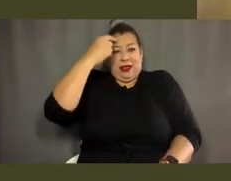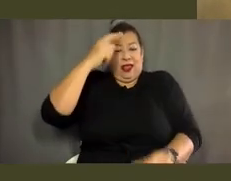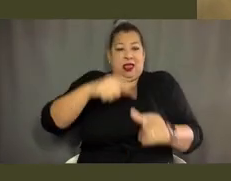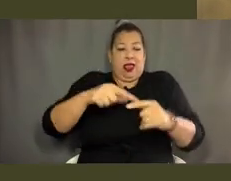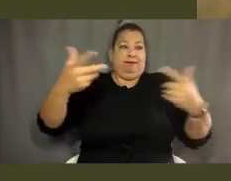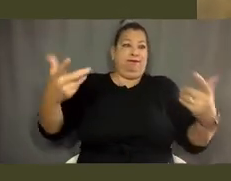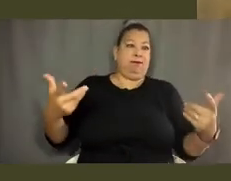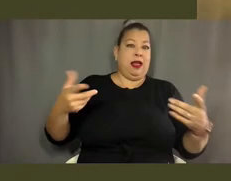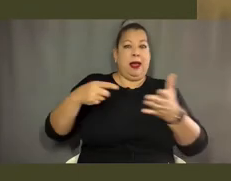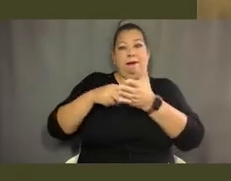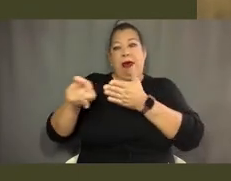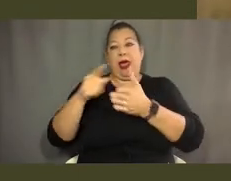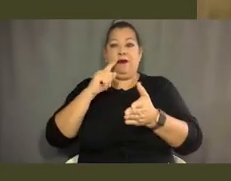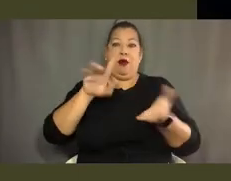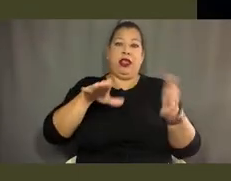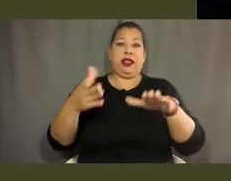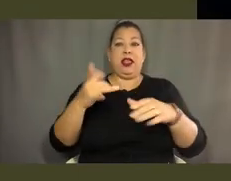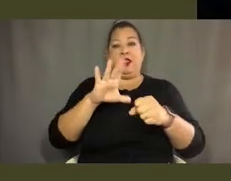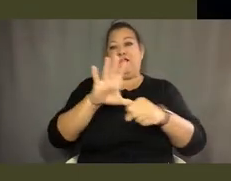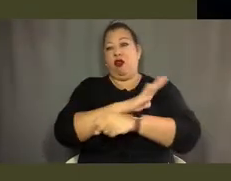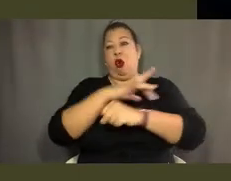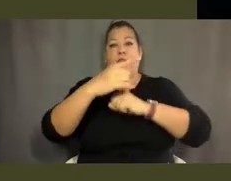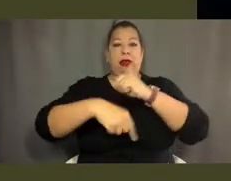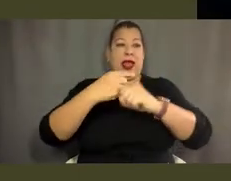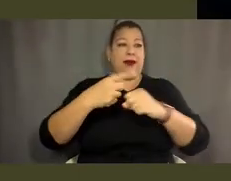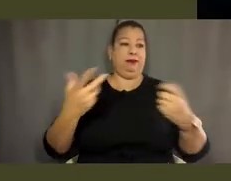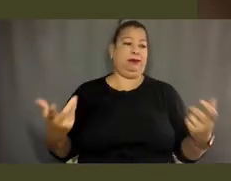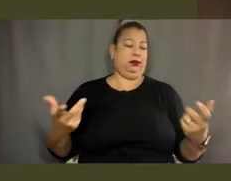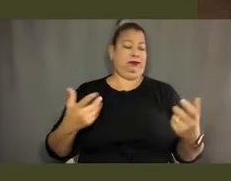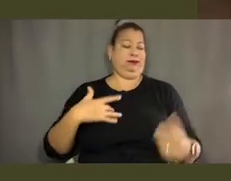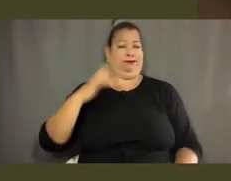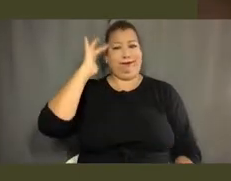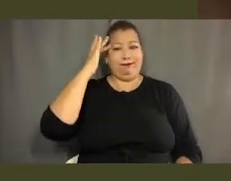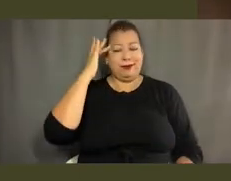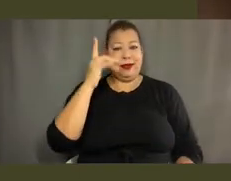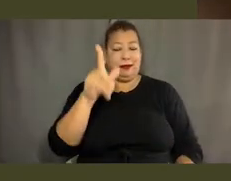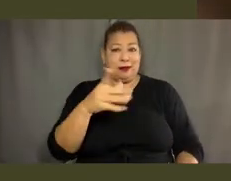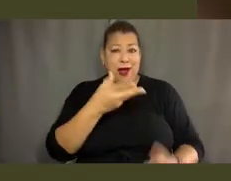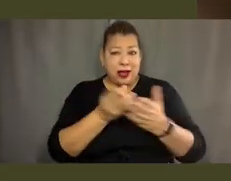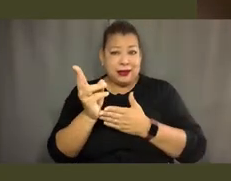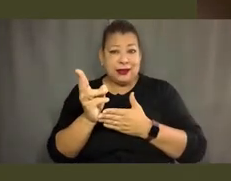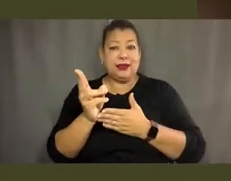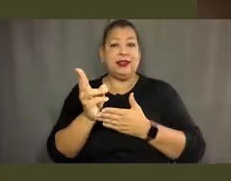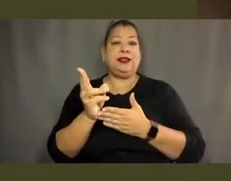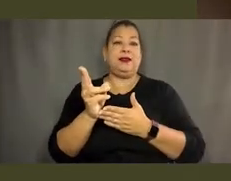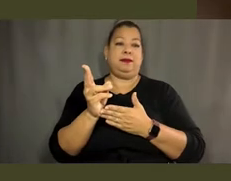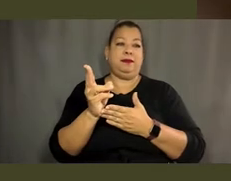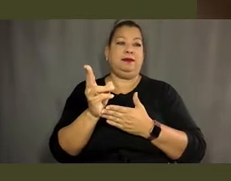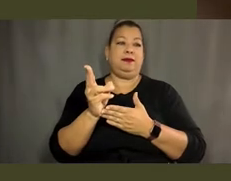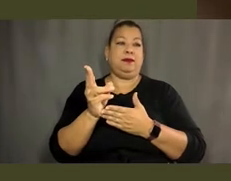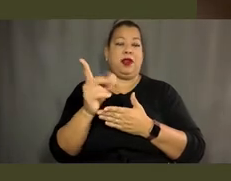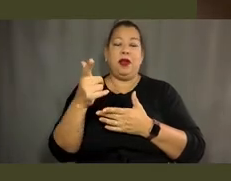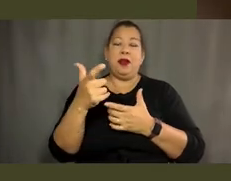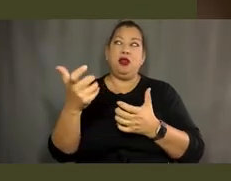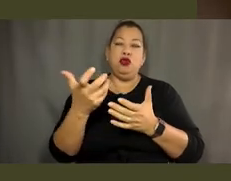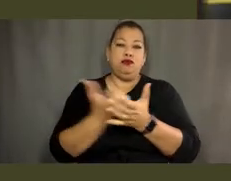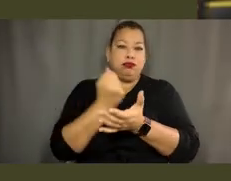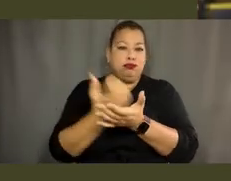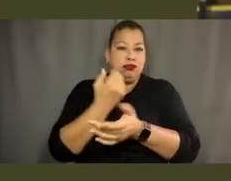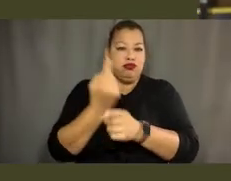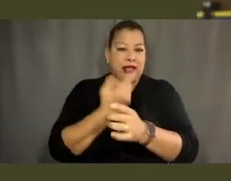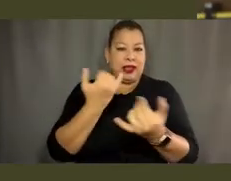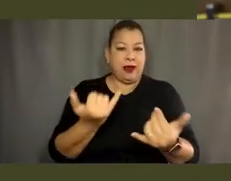the demise of your entire species? Let me be real for a second. You've got a huge opportunity right now. As